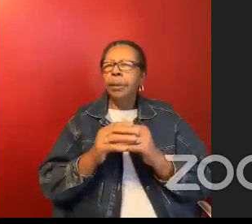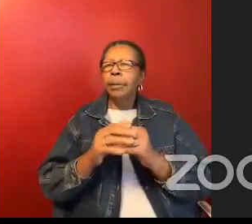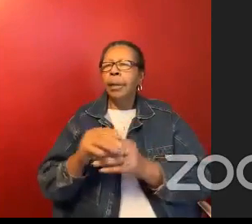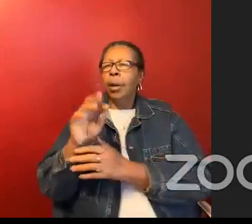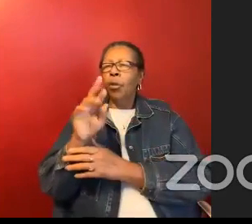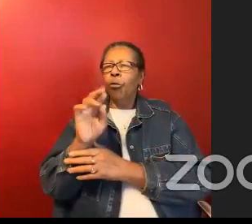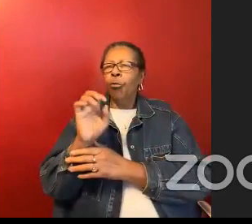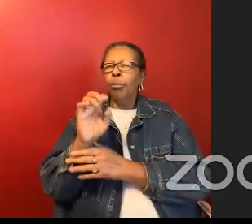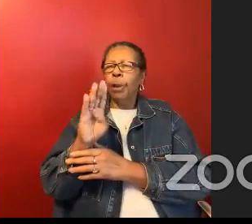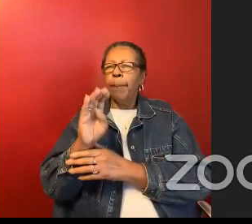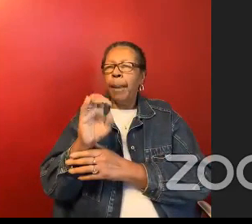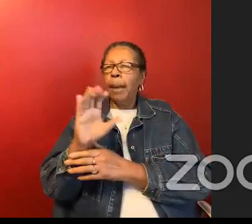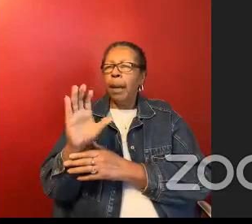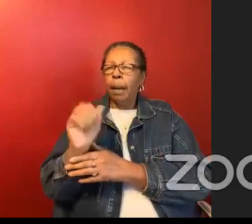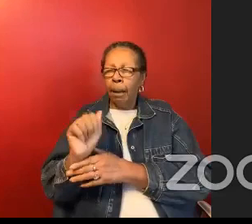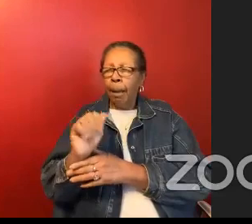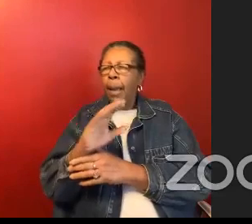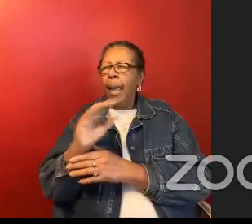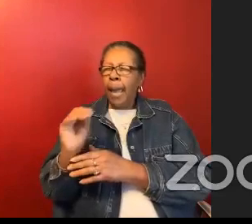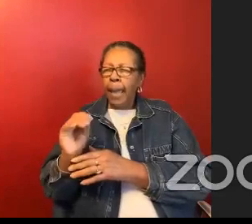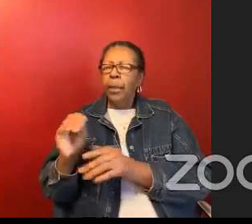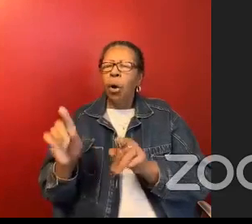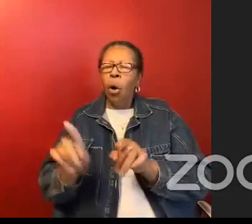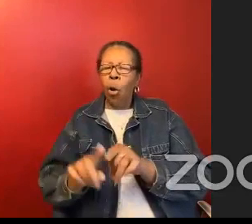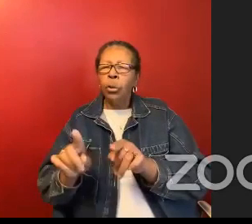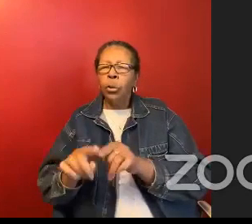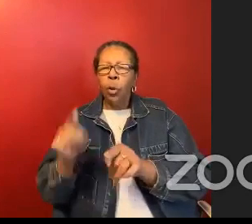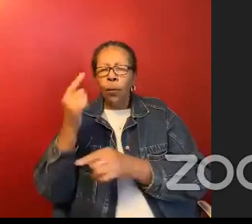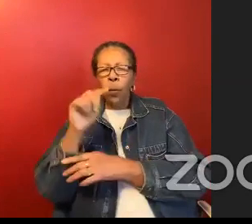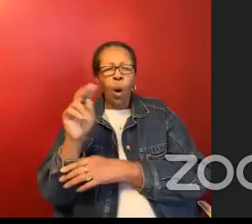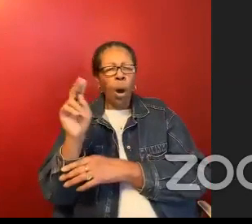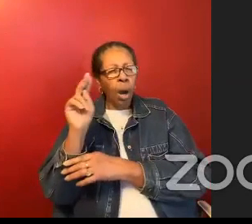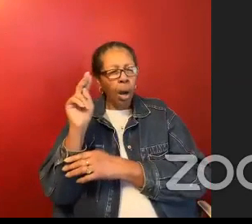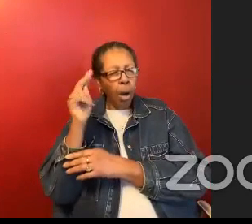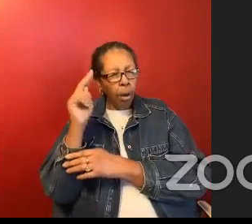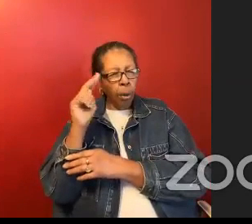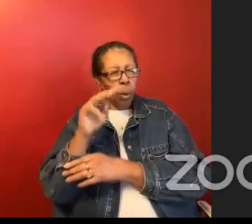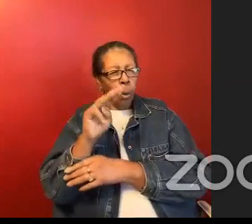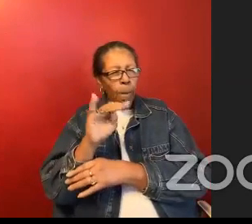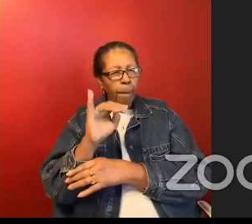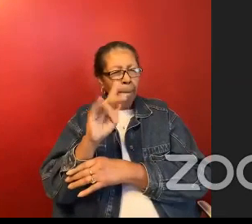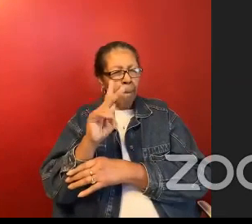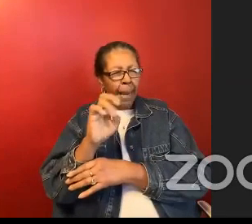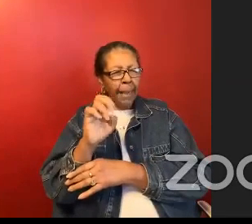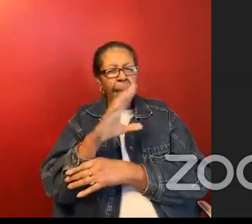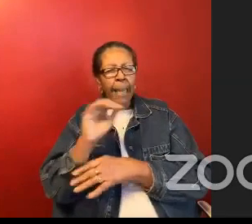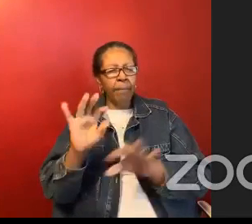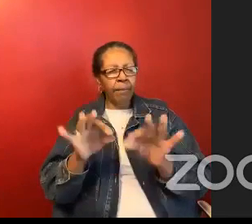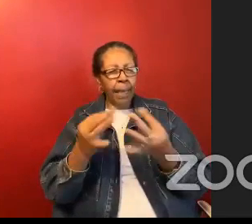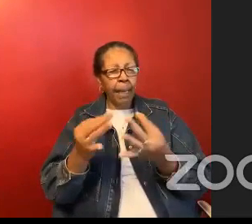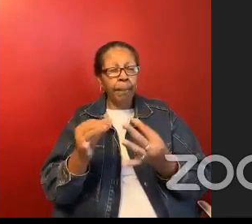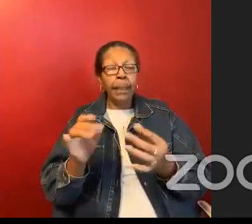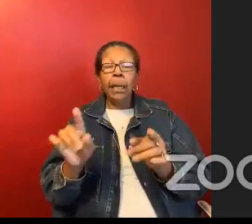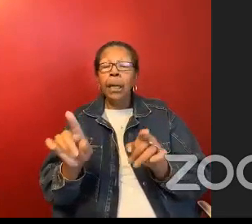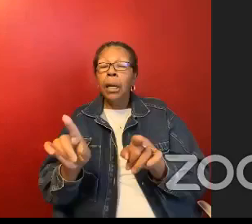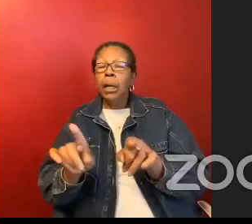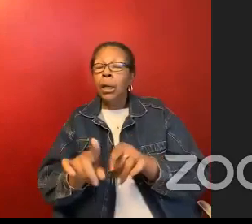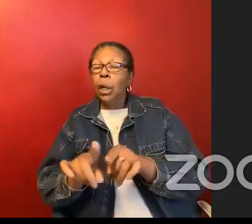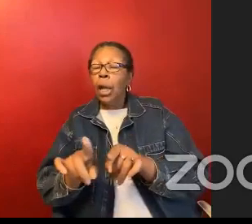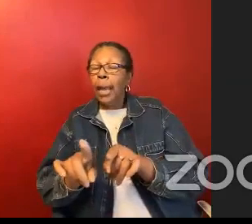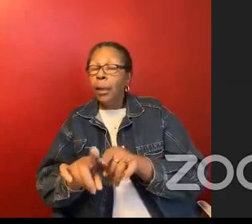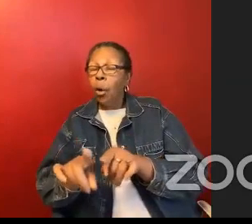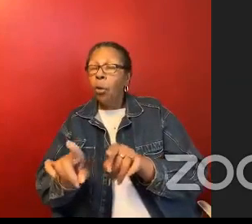you will be a comforter, Lord God, also for Uncle Mike and his family, Lord God, and John's entire family as